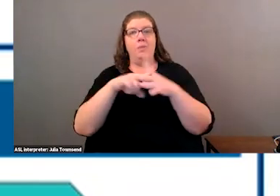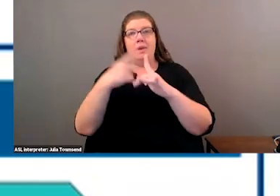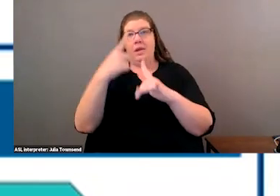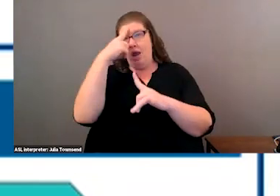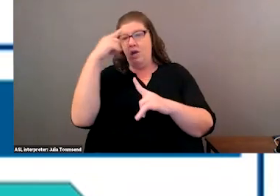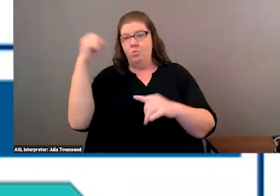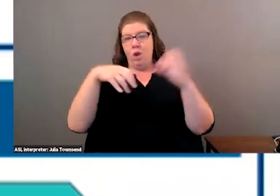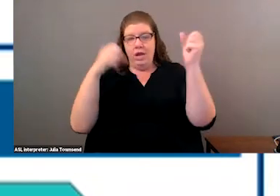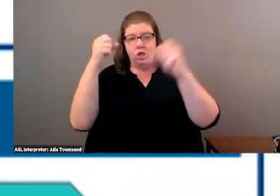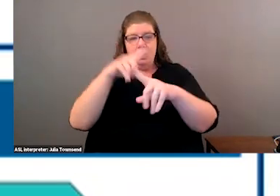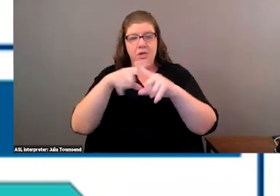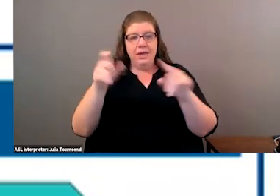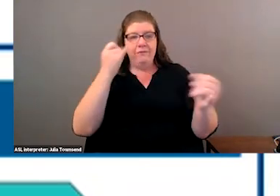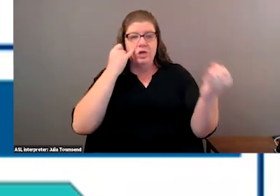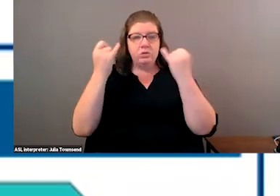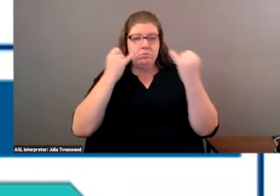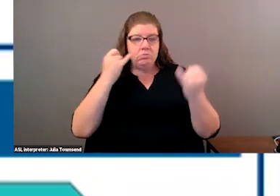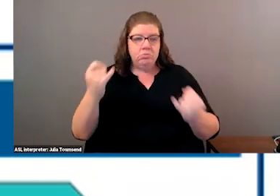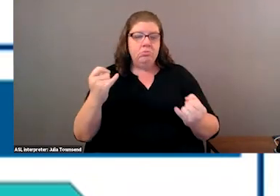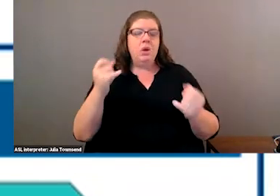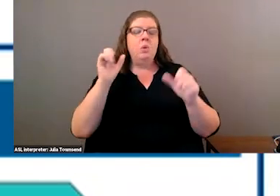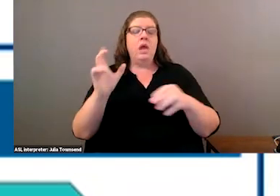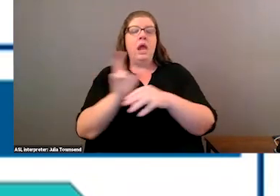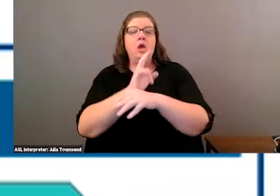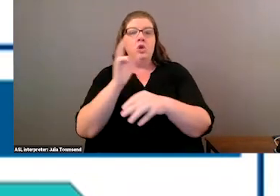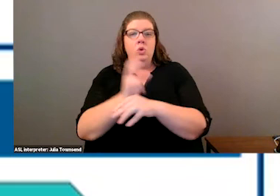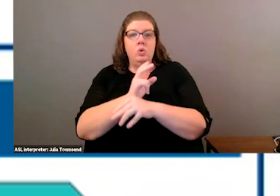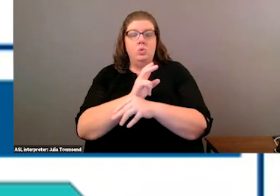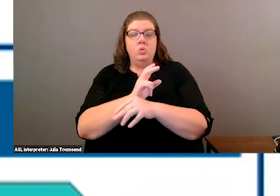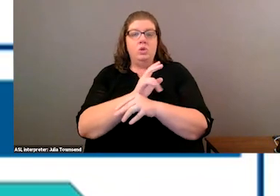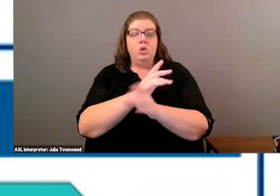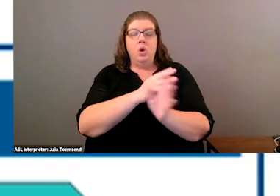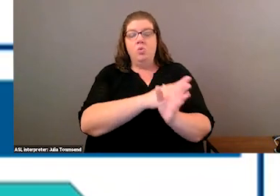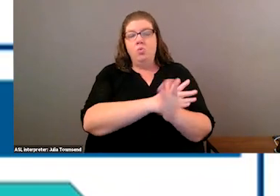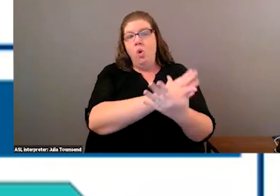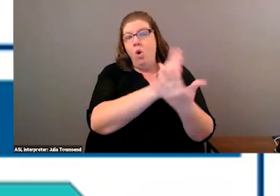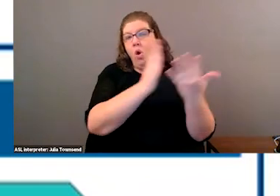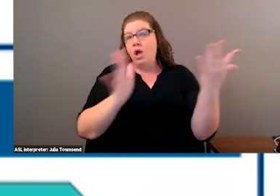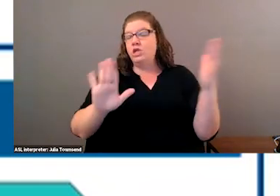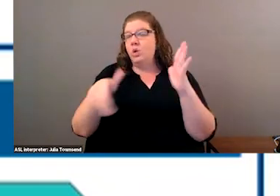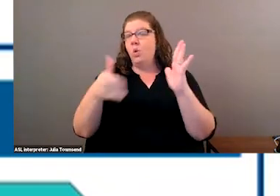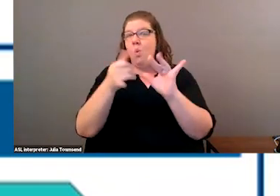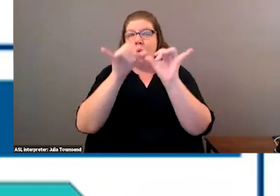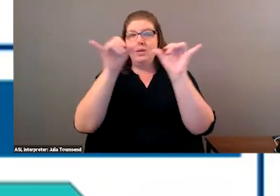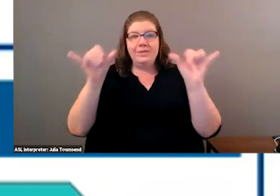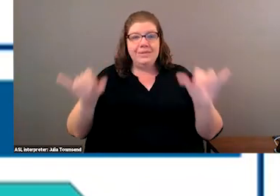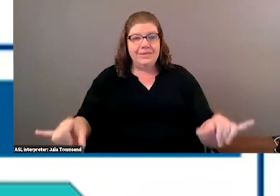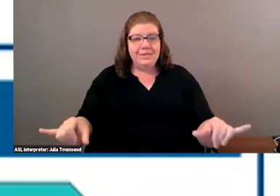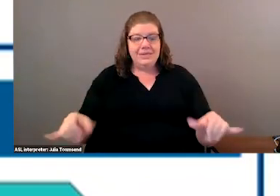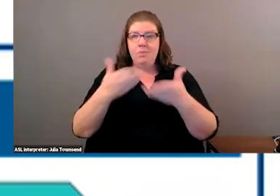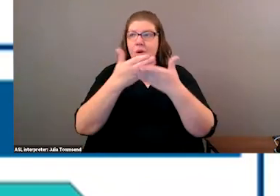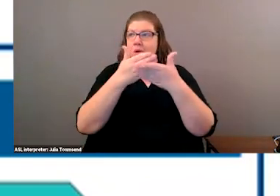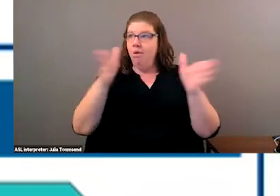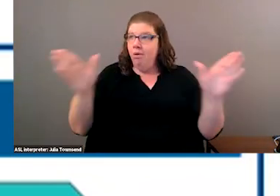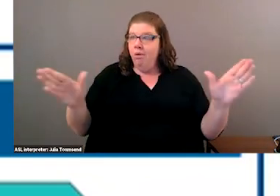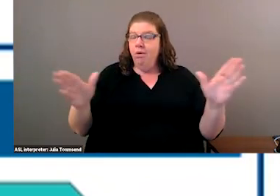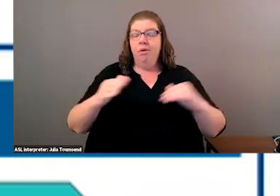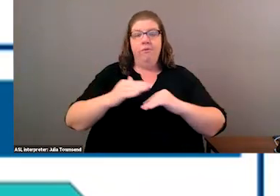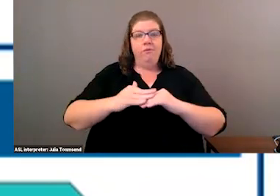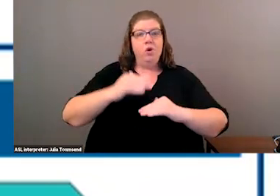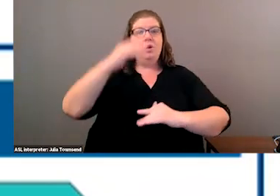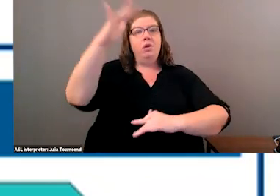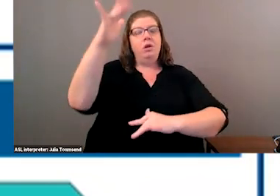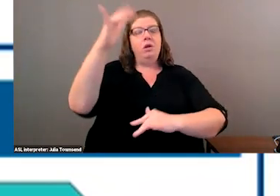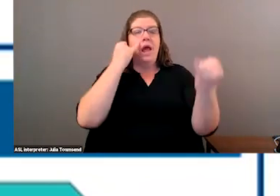different strategies that we can use across our whole system, vertically, horizontally, strategies